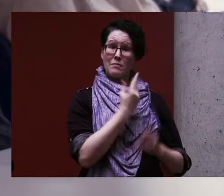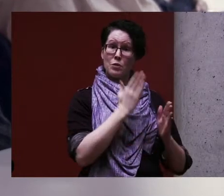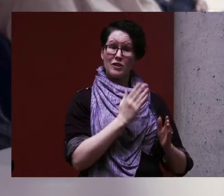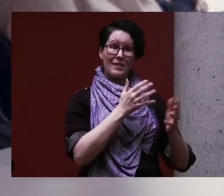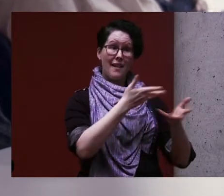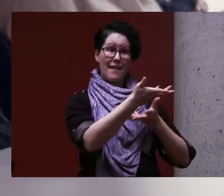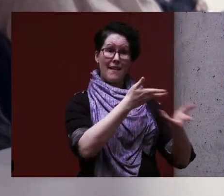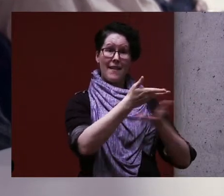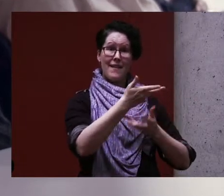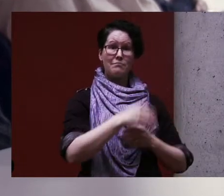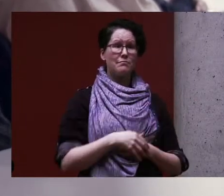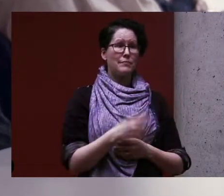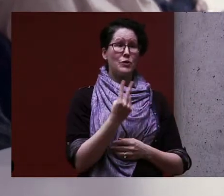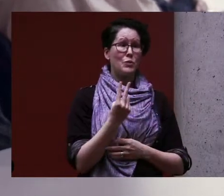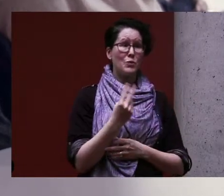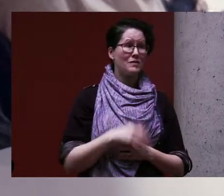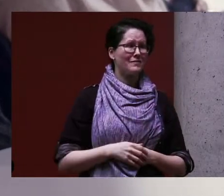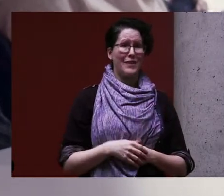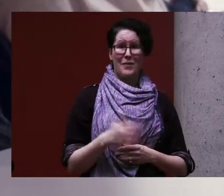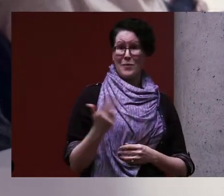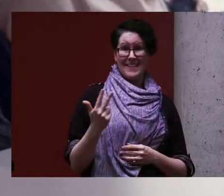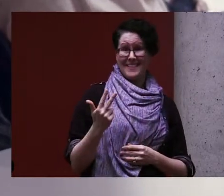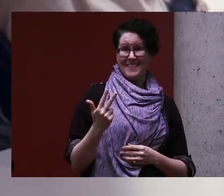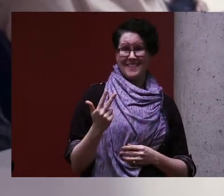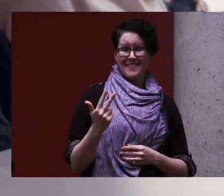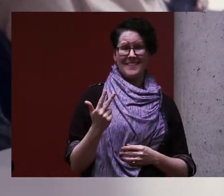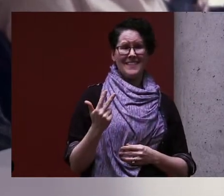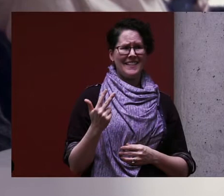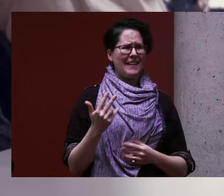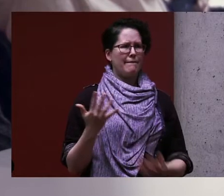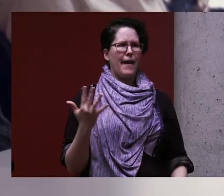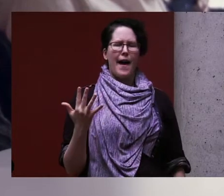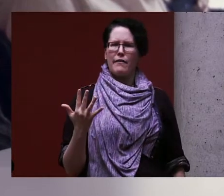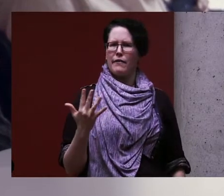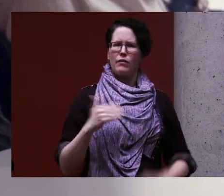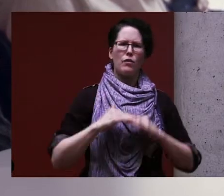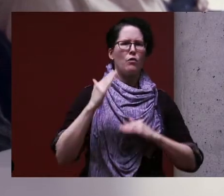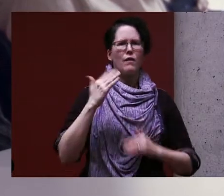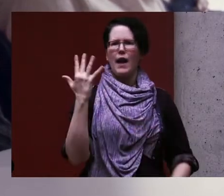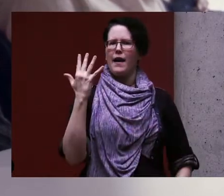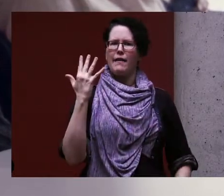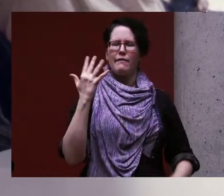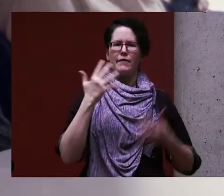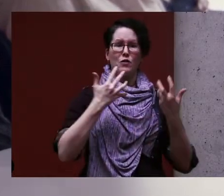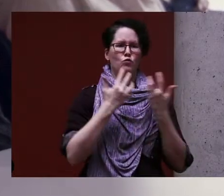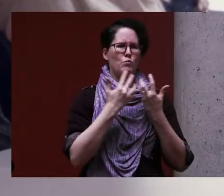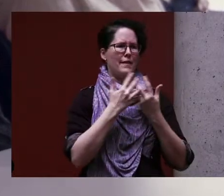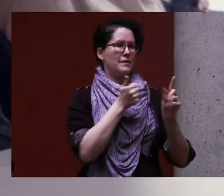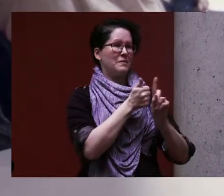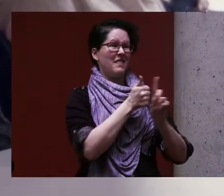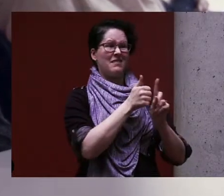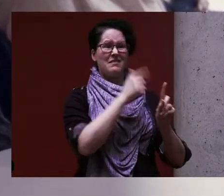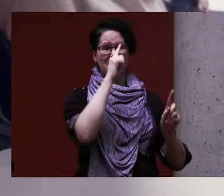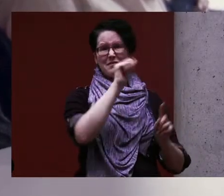not two, not even three, but 5 and more roommates with this disease.